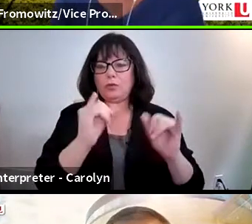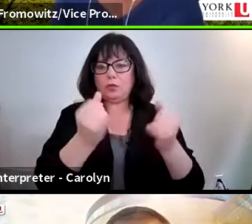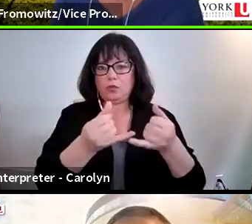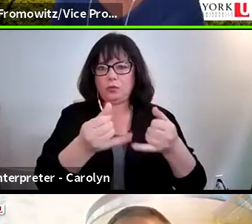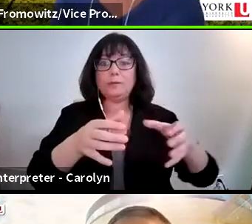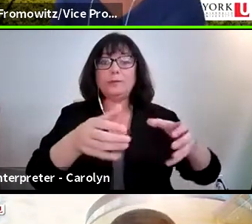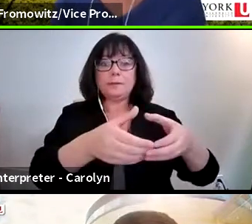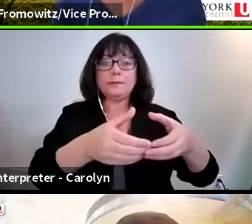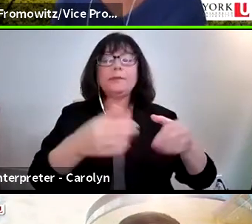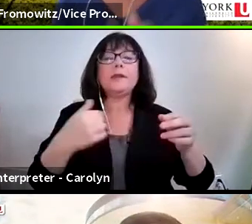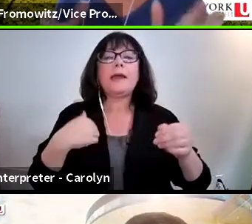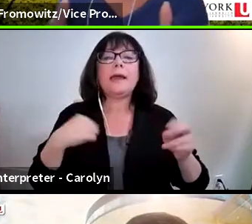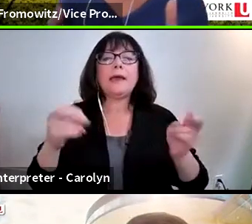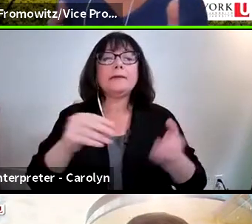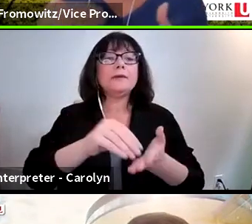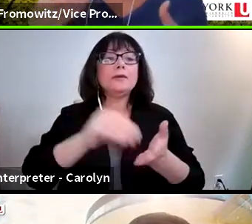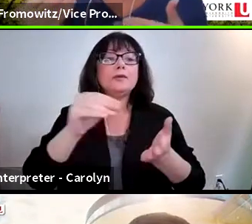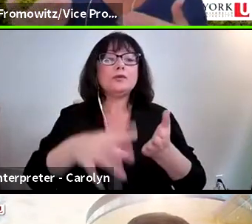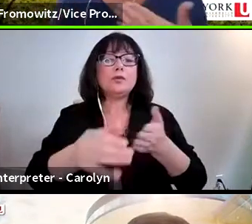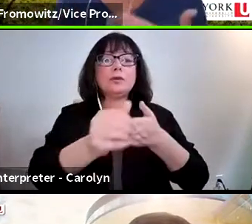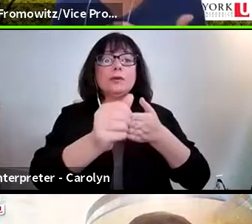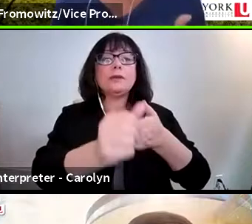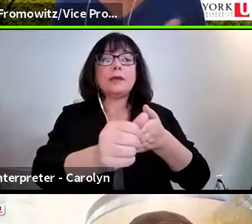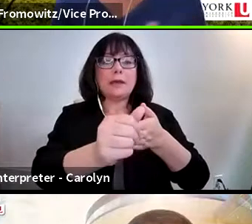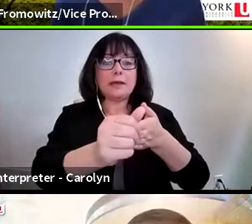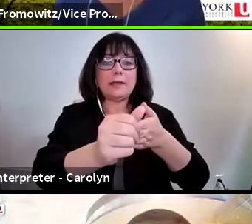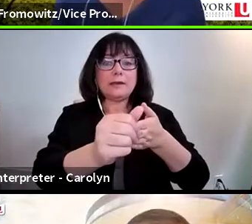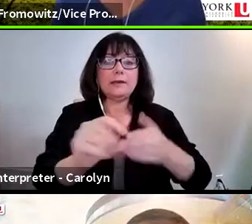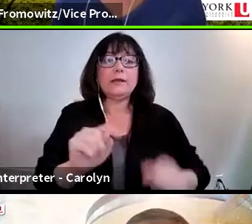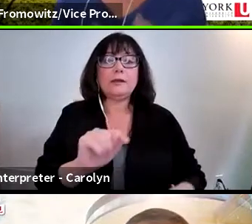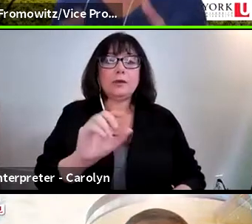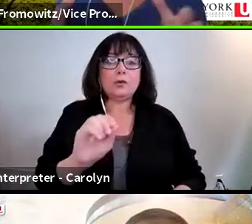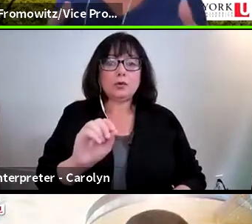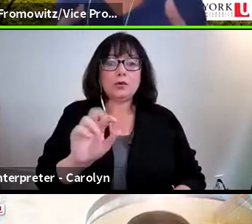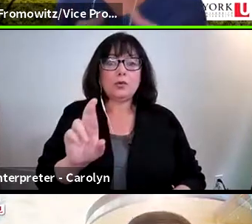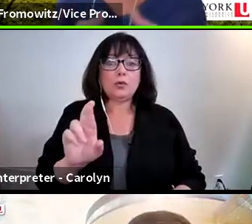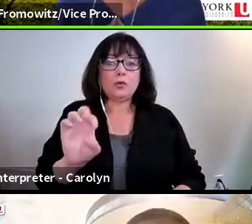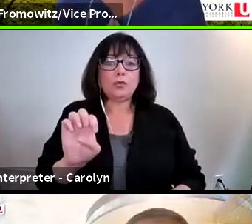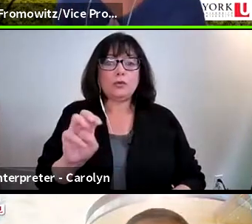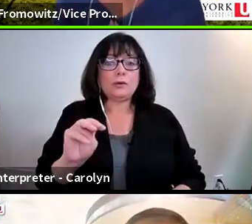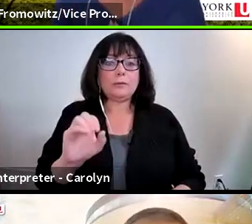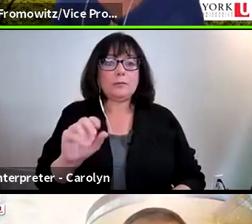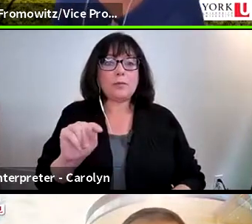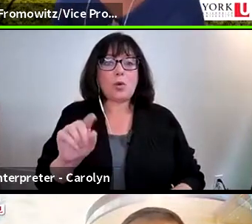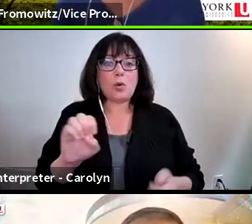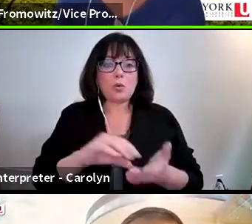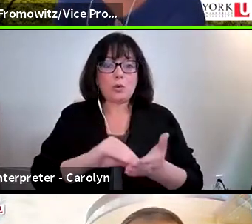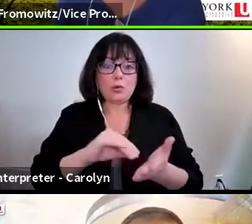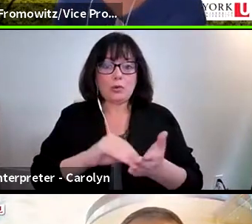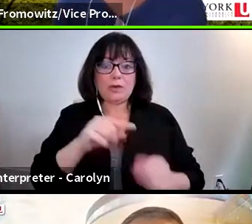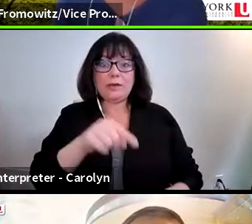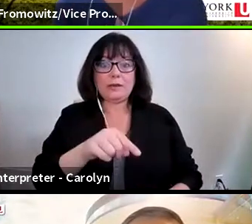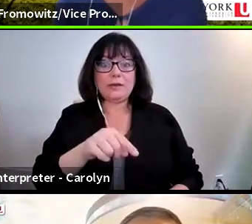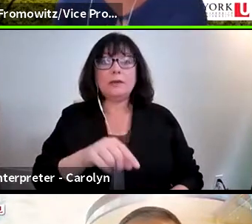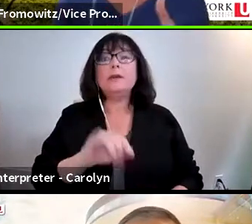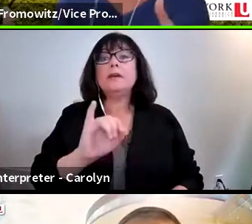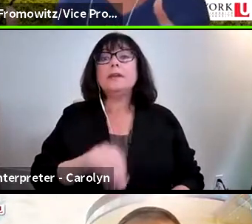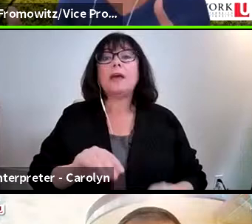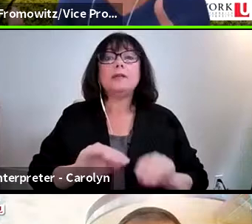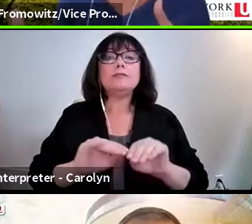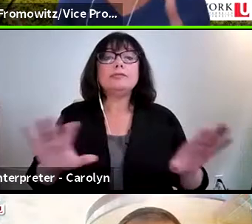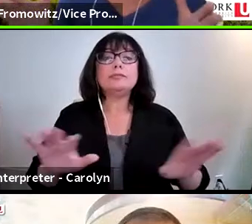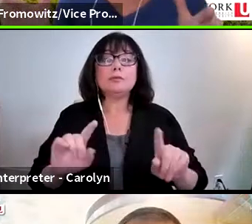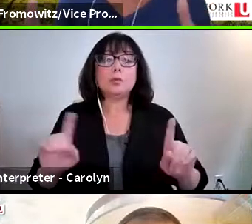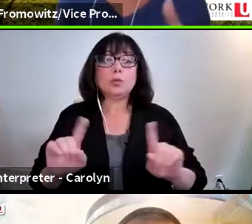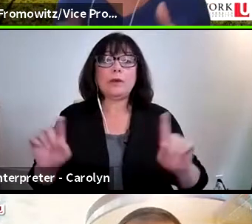to remote learning. And it came out last week in something called This Week at York. And